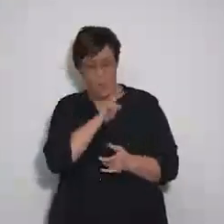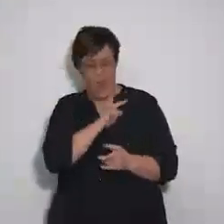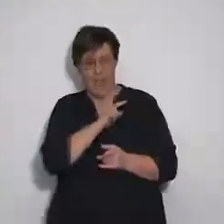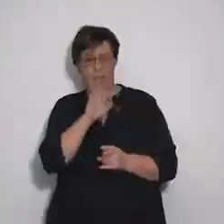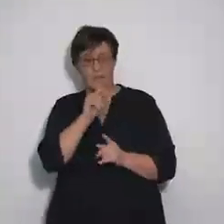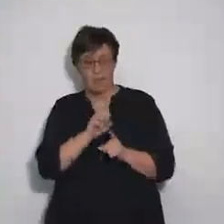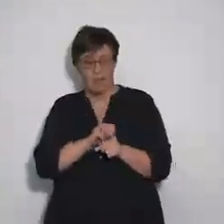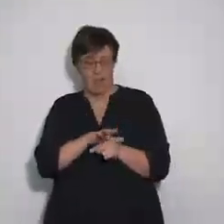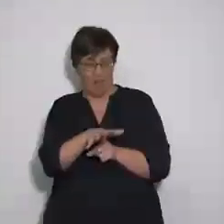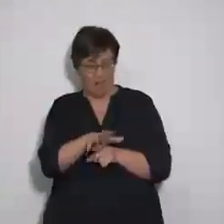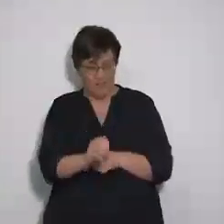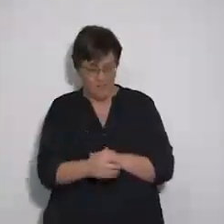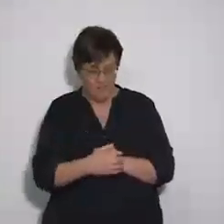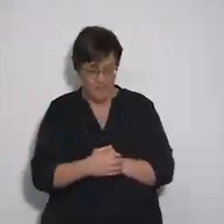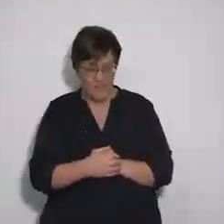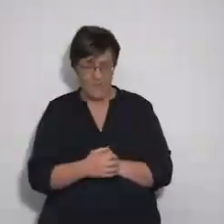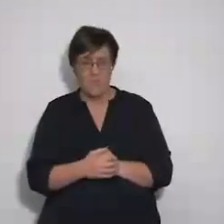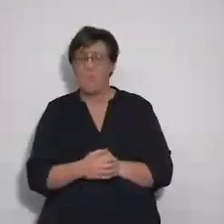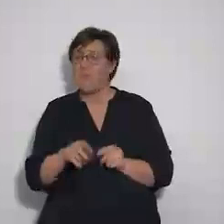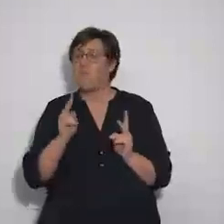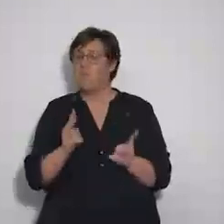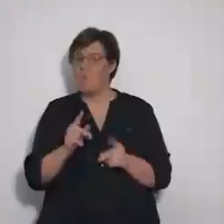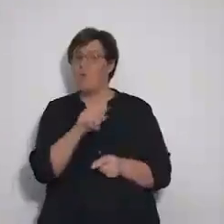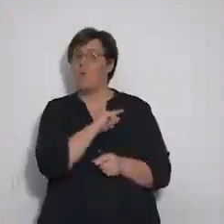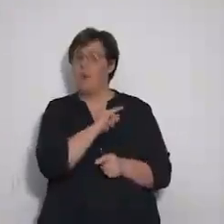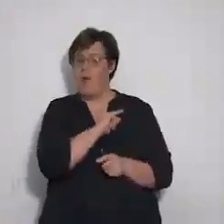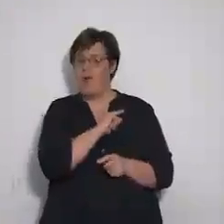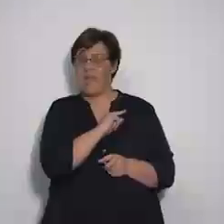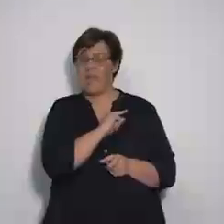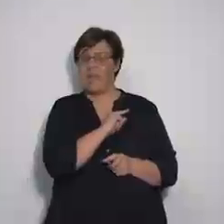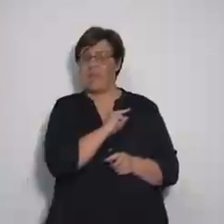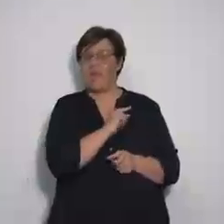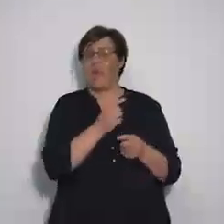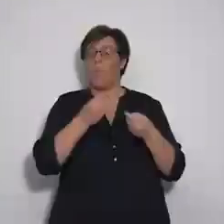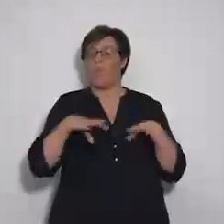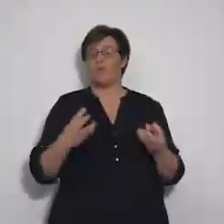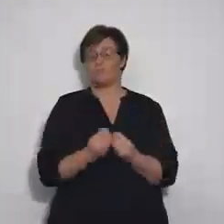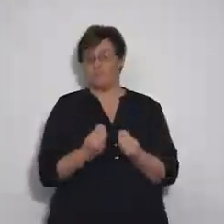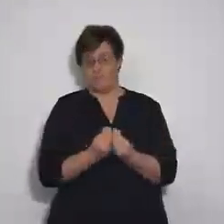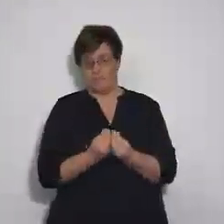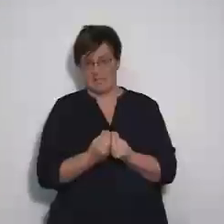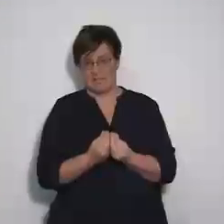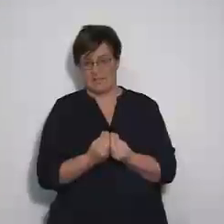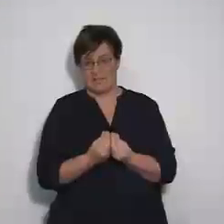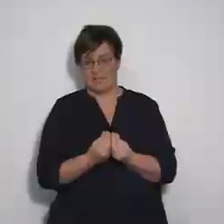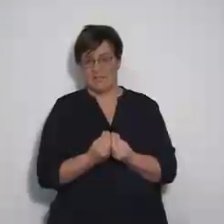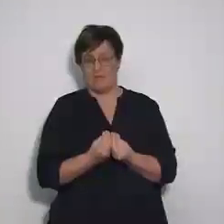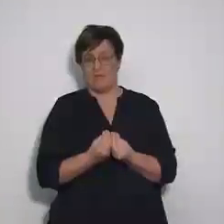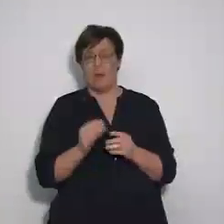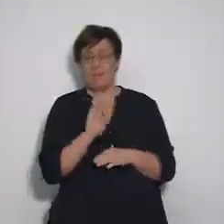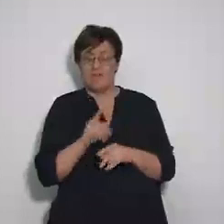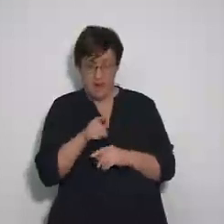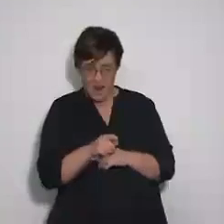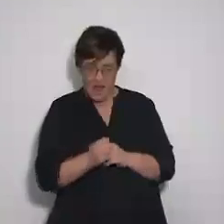sick from a bacterial infection, it's usually because of the toxins or waste products that